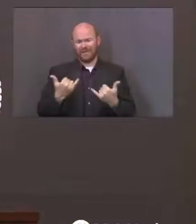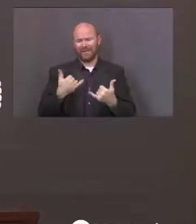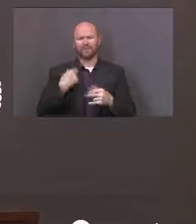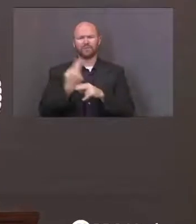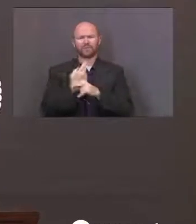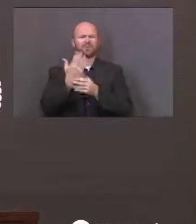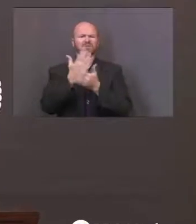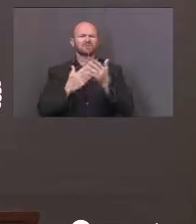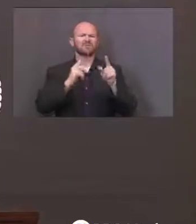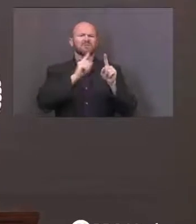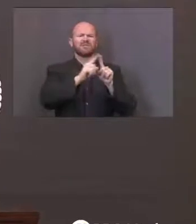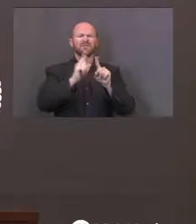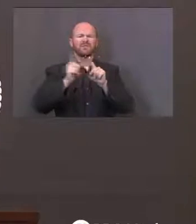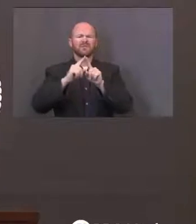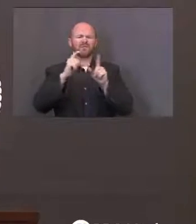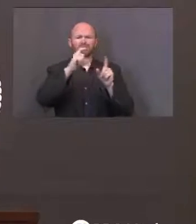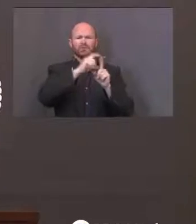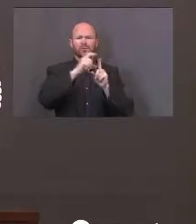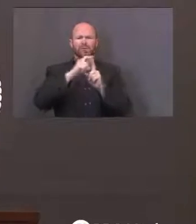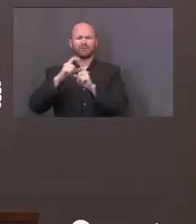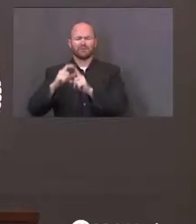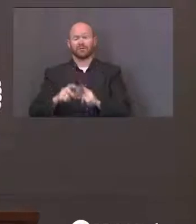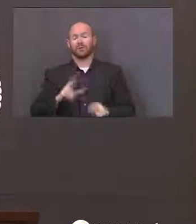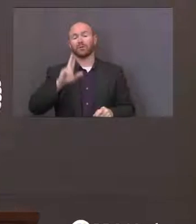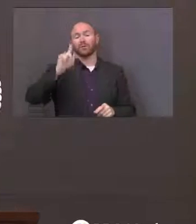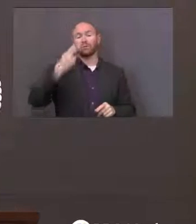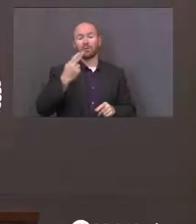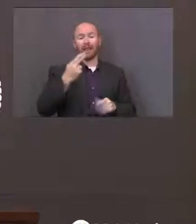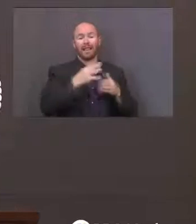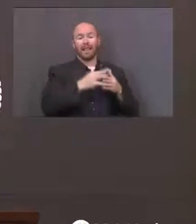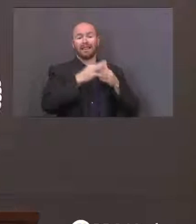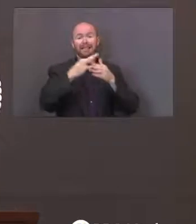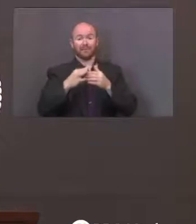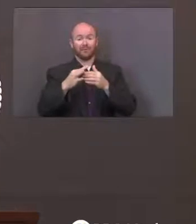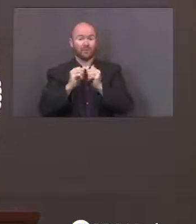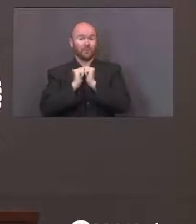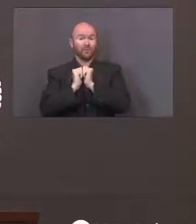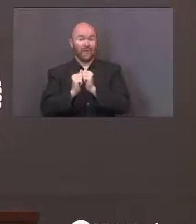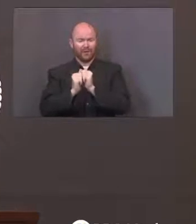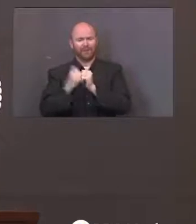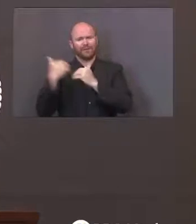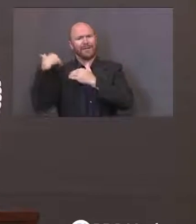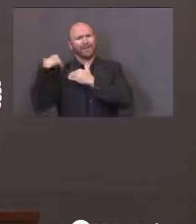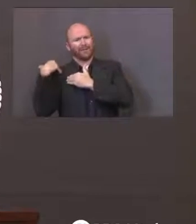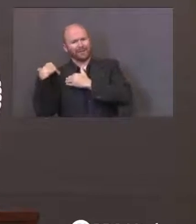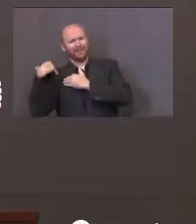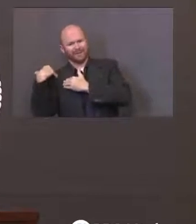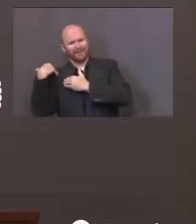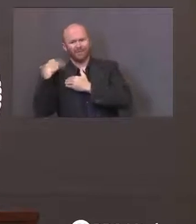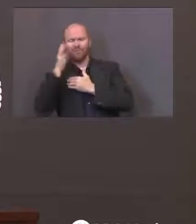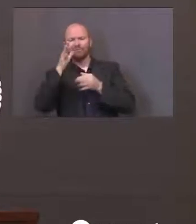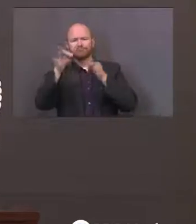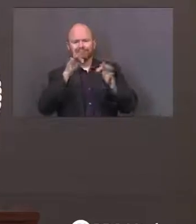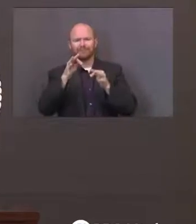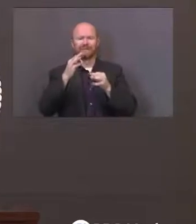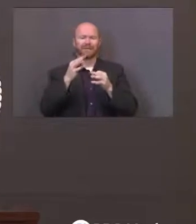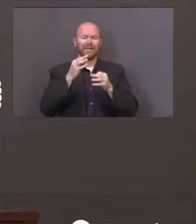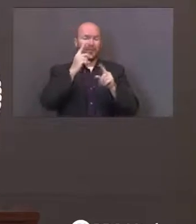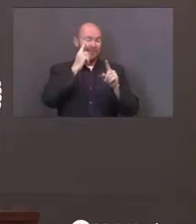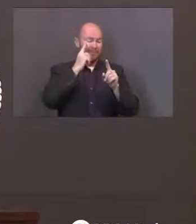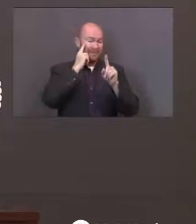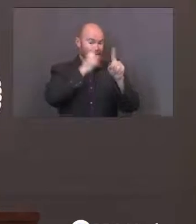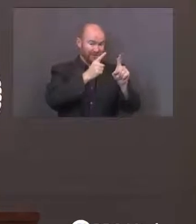different terminology. The Utah Leads Together Accountability Framework outlines the mission and its two major goals,